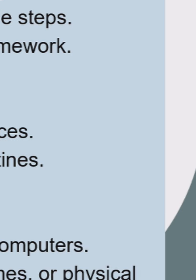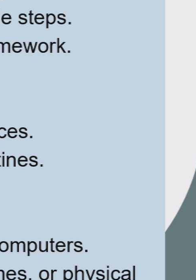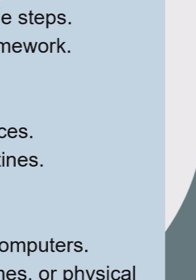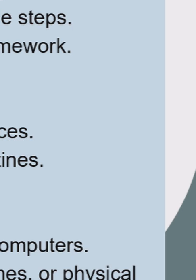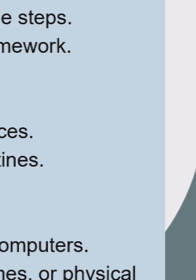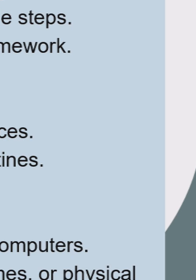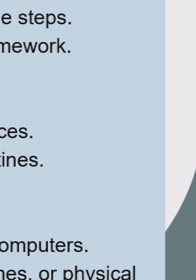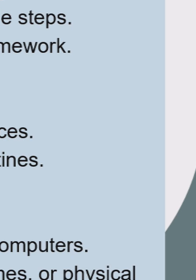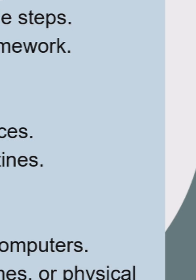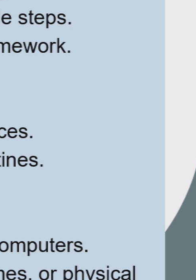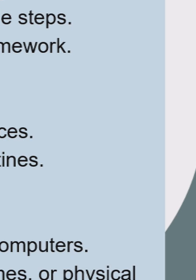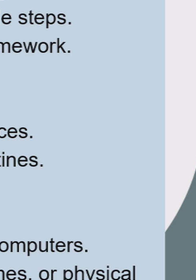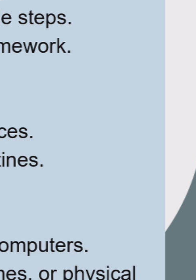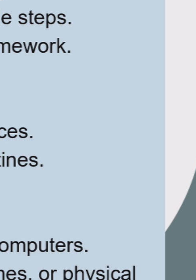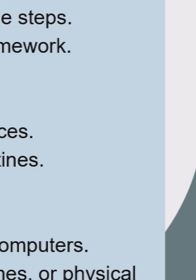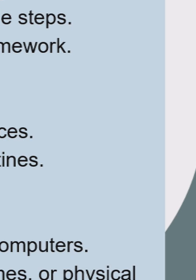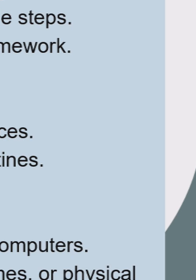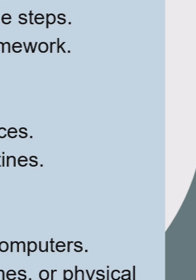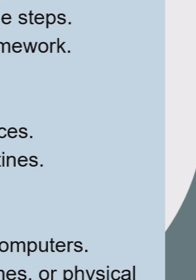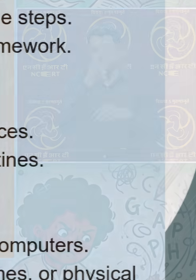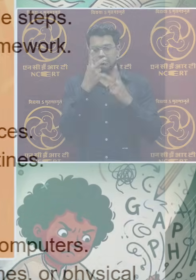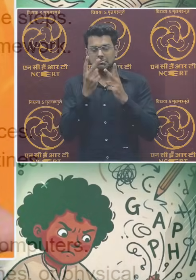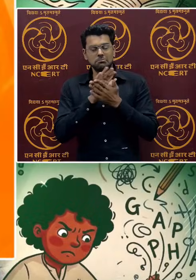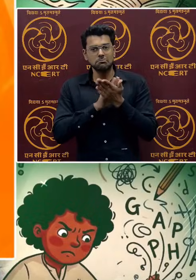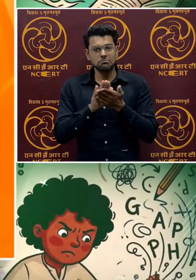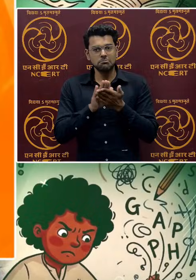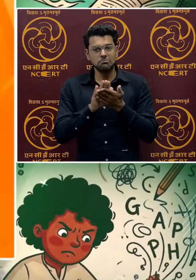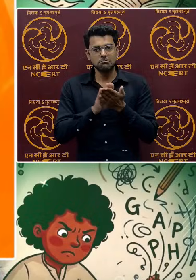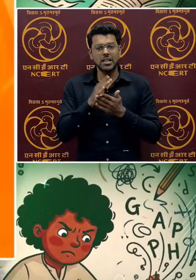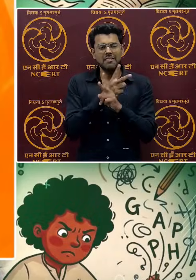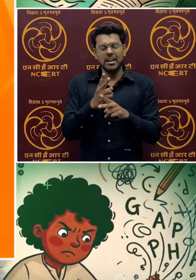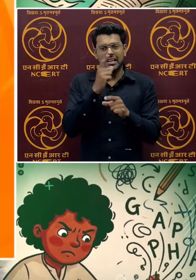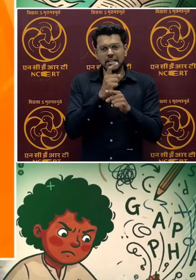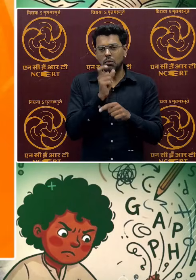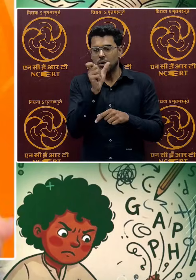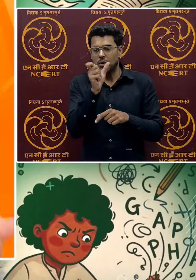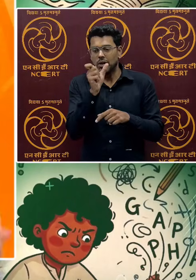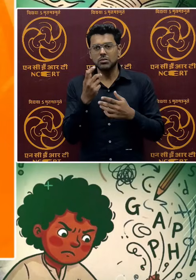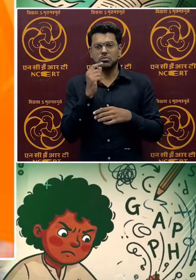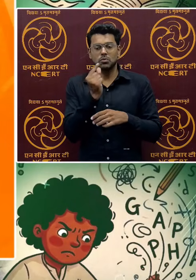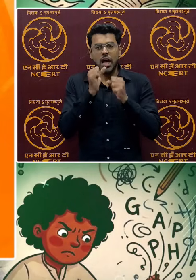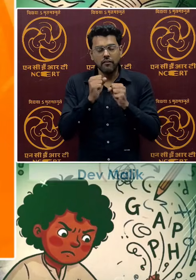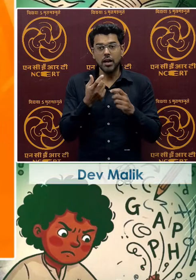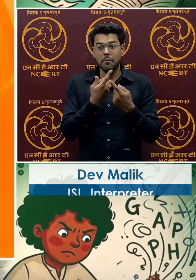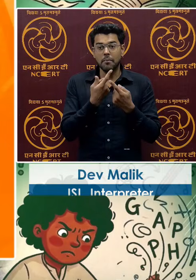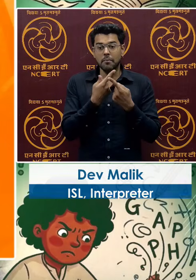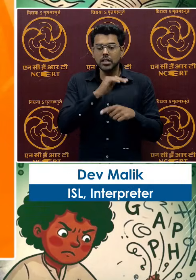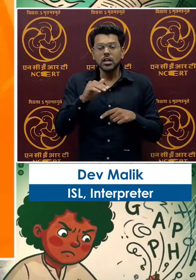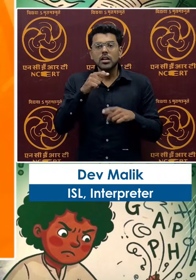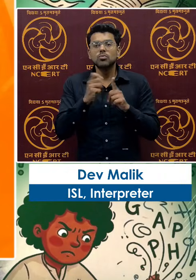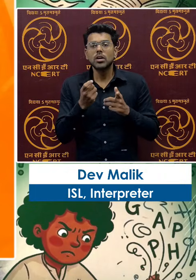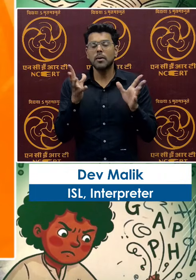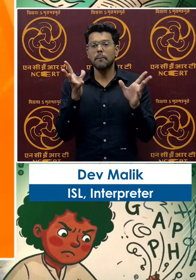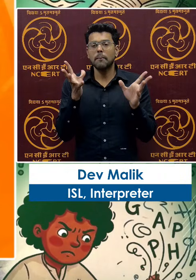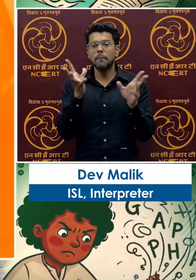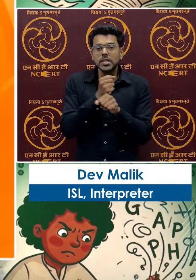not looking hard, you're not looking nicely. You know, all these nice words they use, hard, nice. But what is the poor child doing? He's